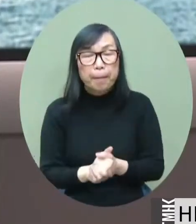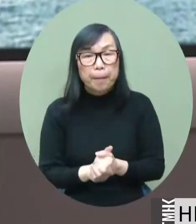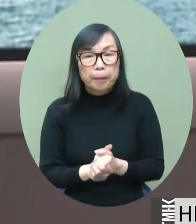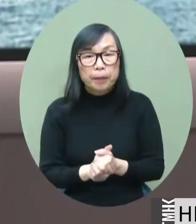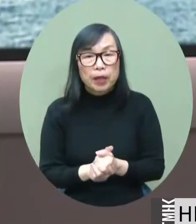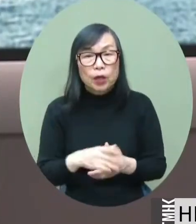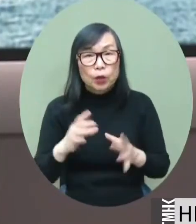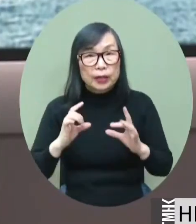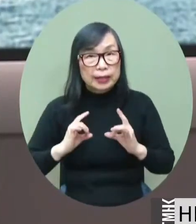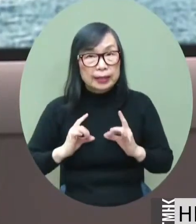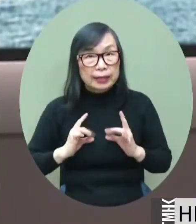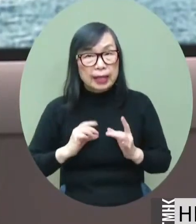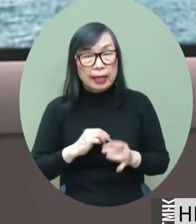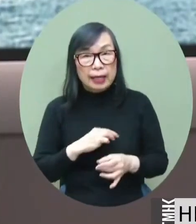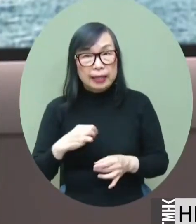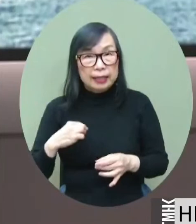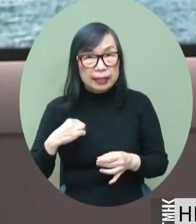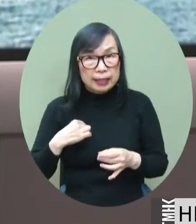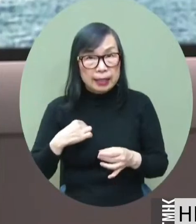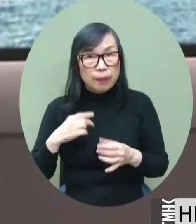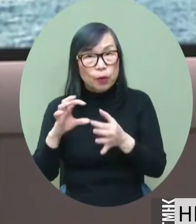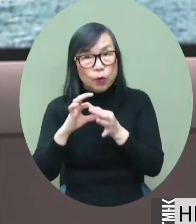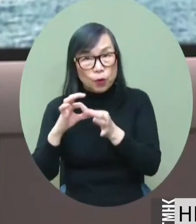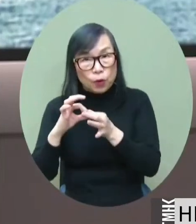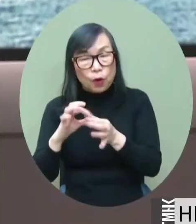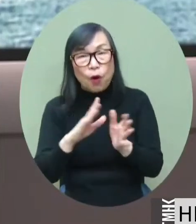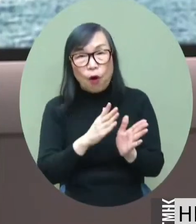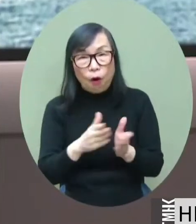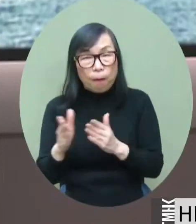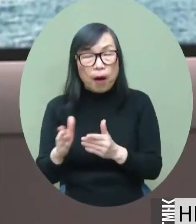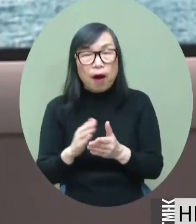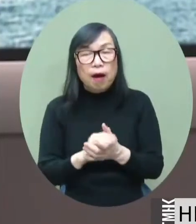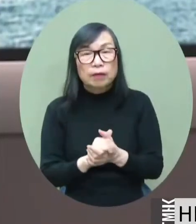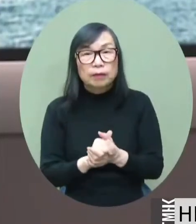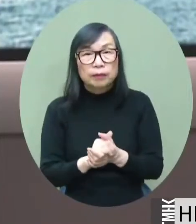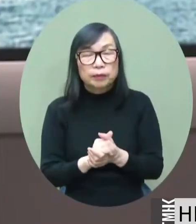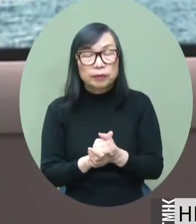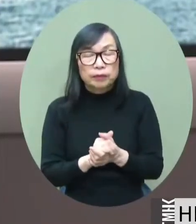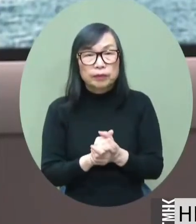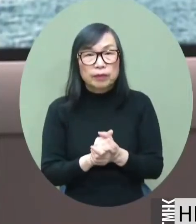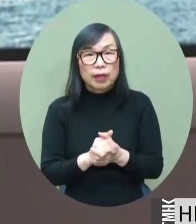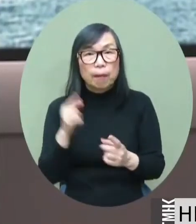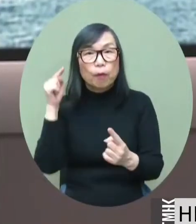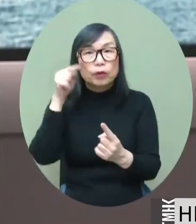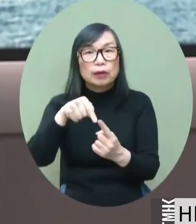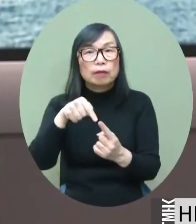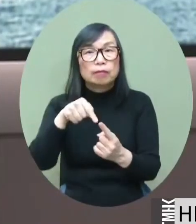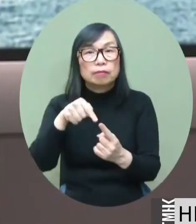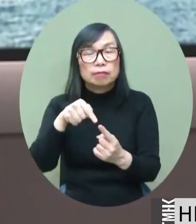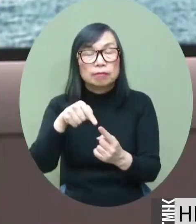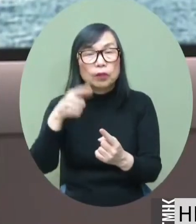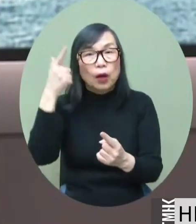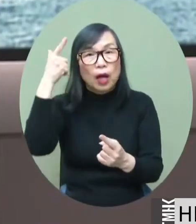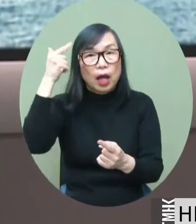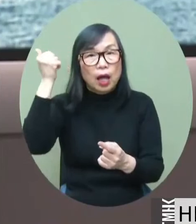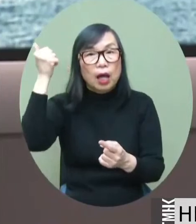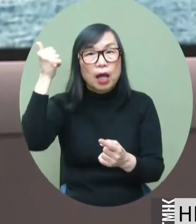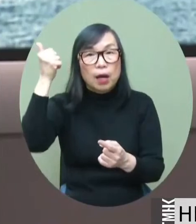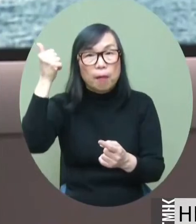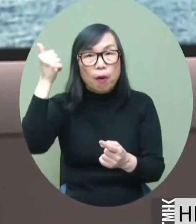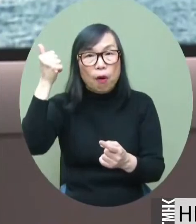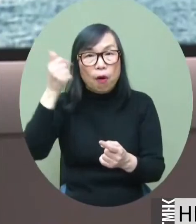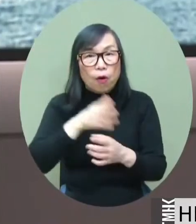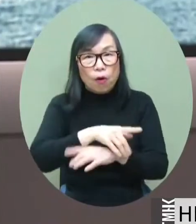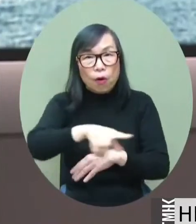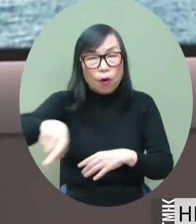private doctors to patients will be put on the system, and the HA will fully cooperate with the private